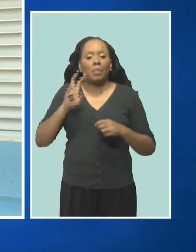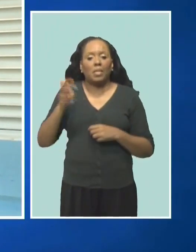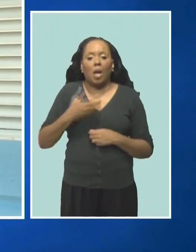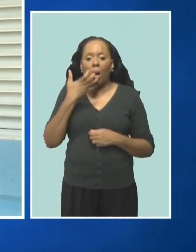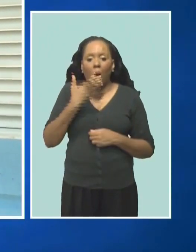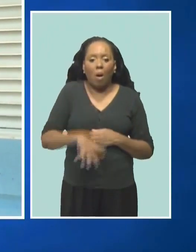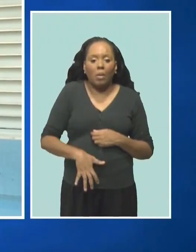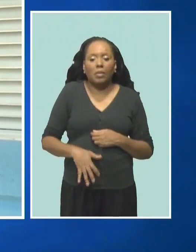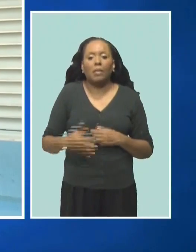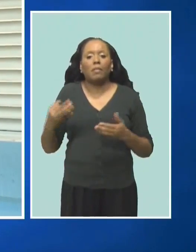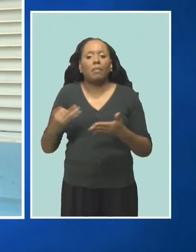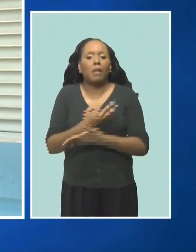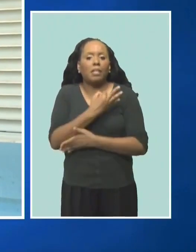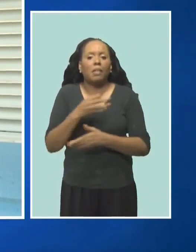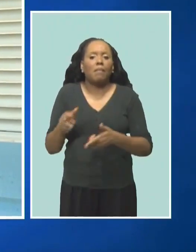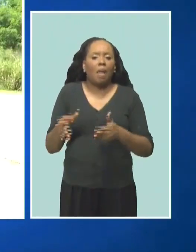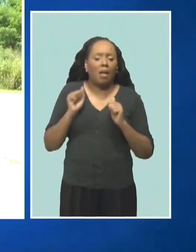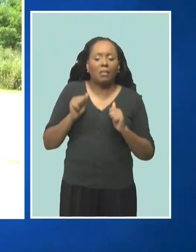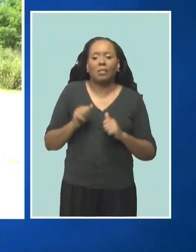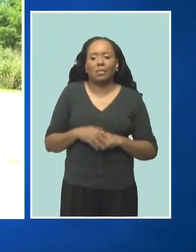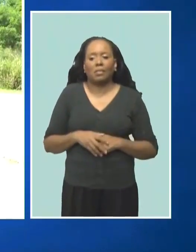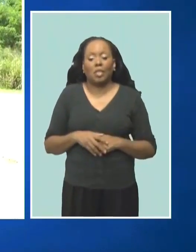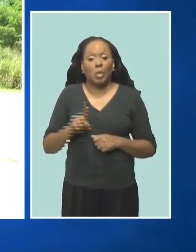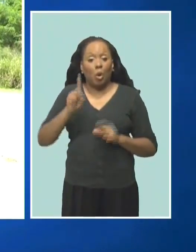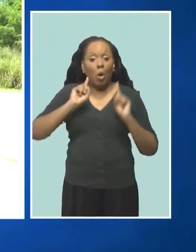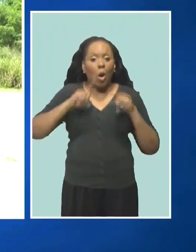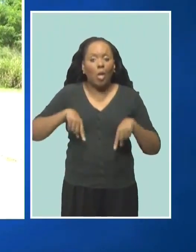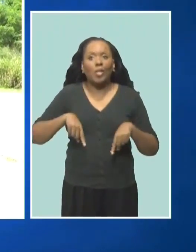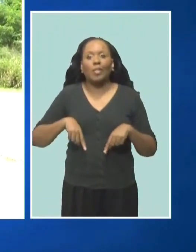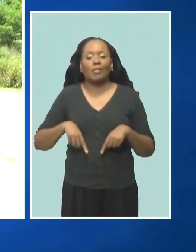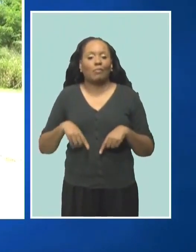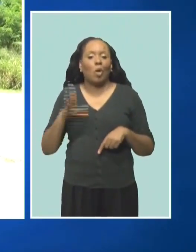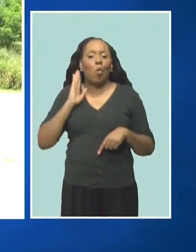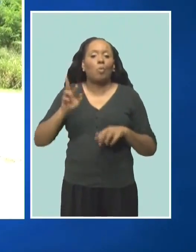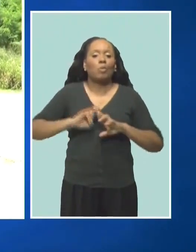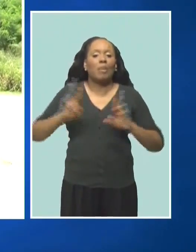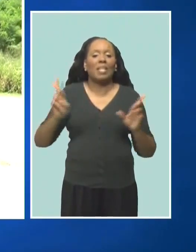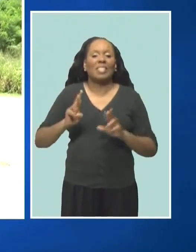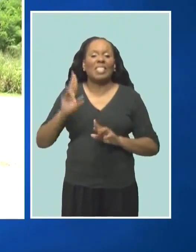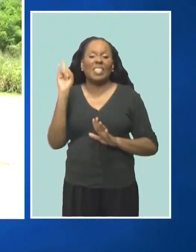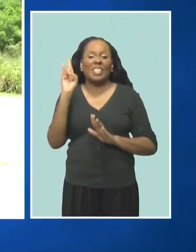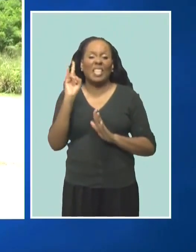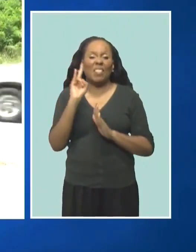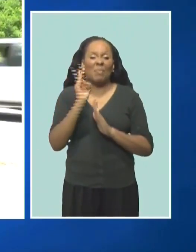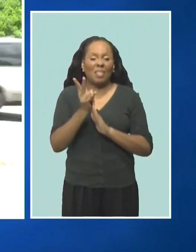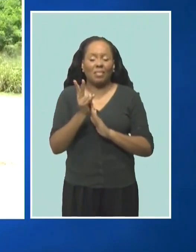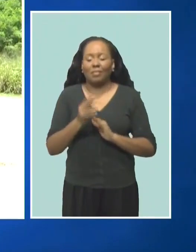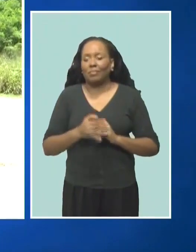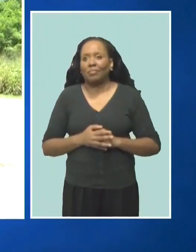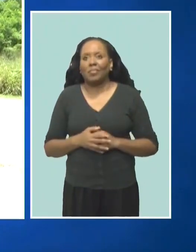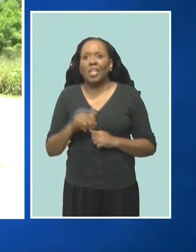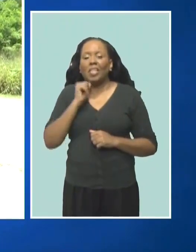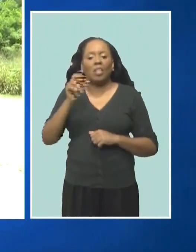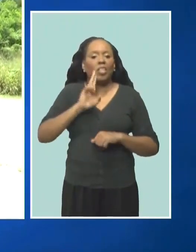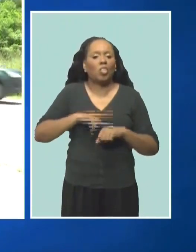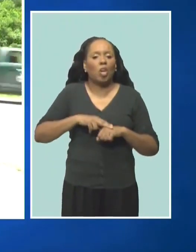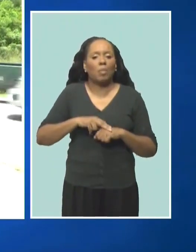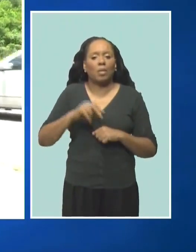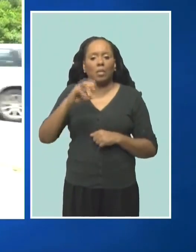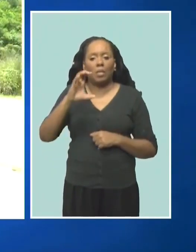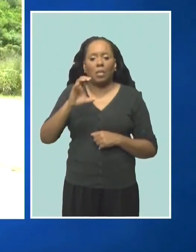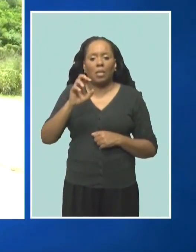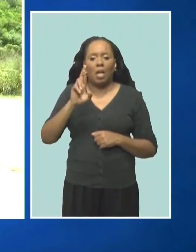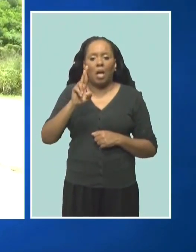of 7 minutes. It is a mobile food service that offers pizza that is not your typical crust, but we have